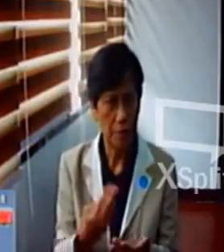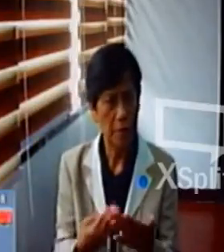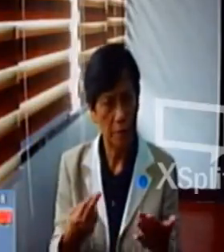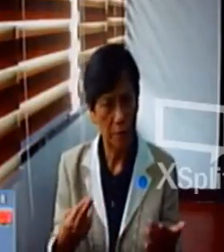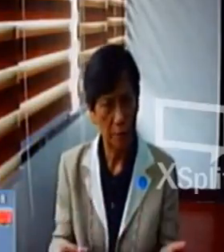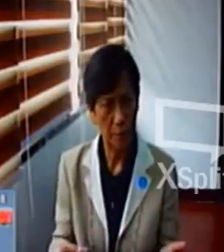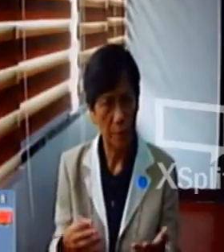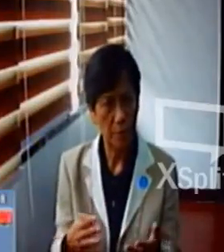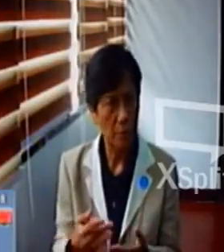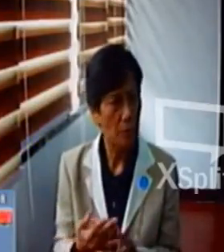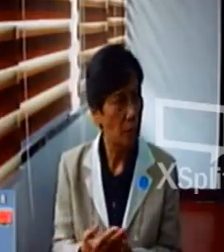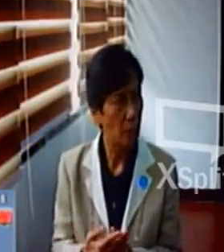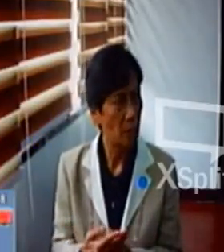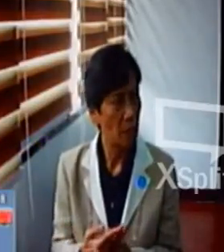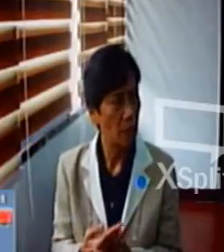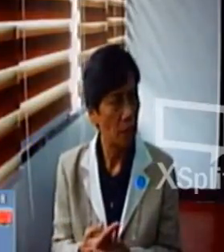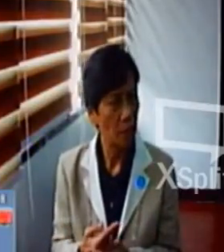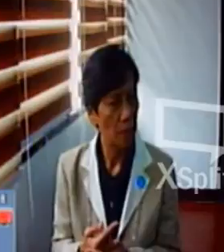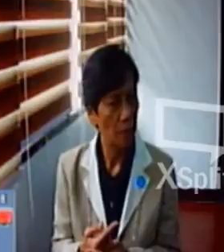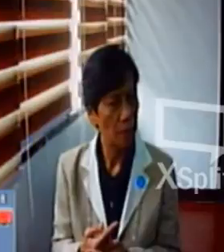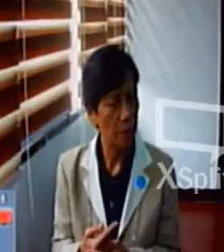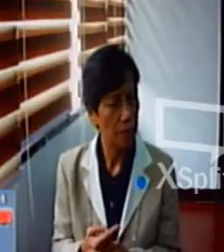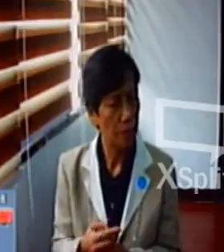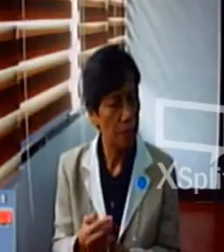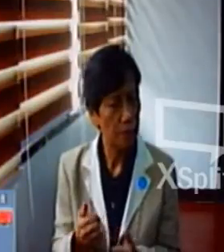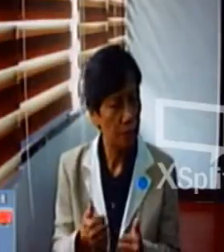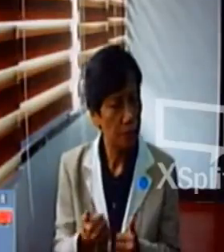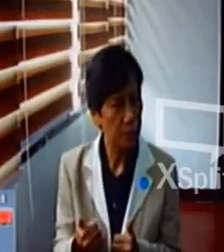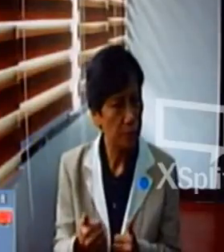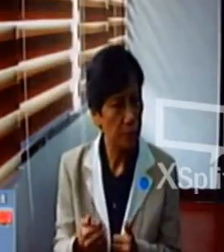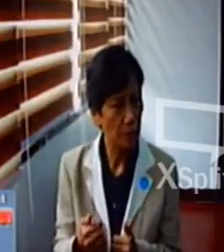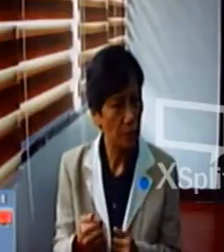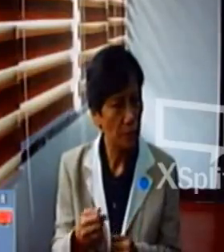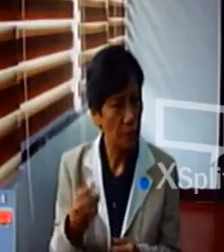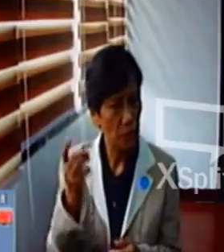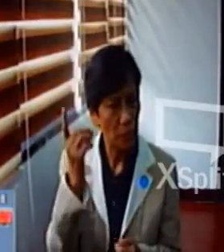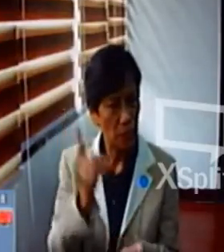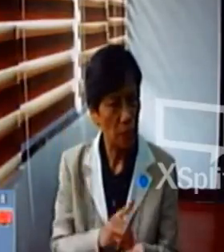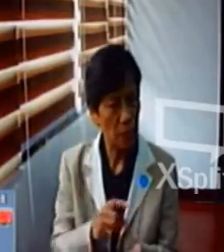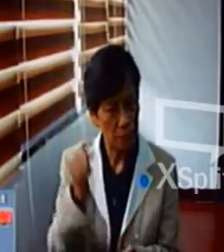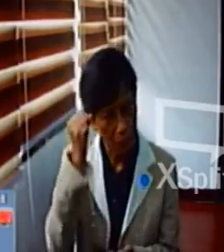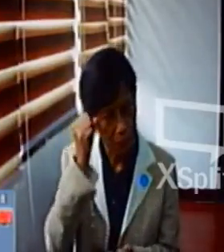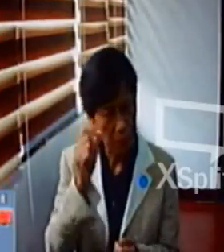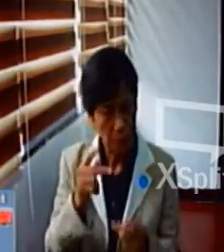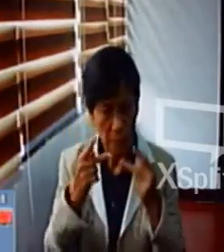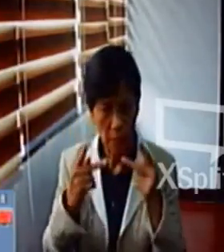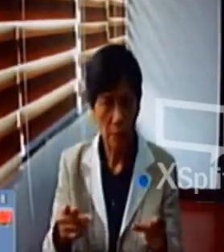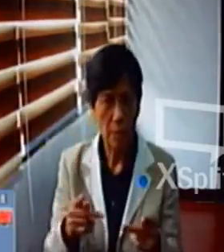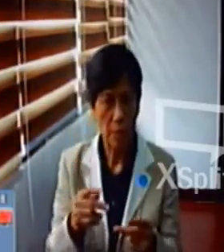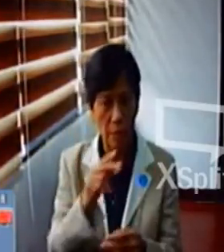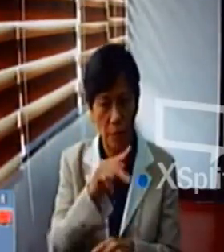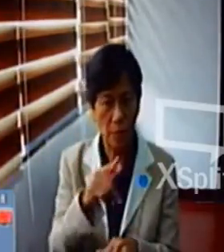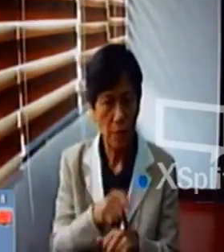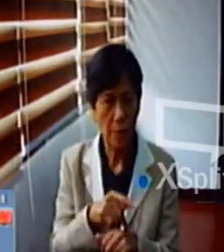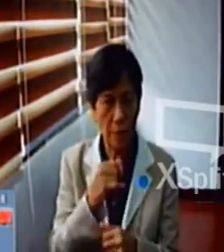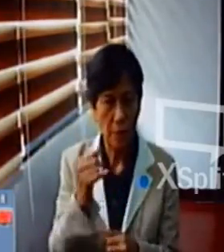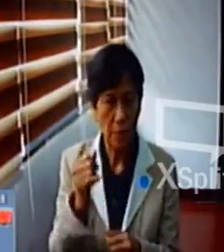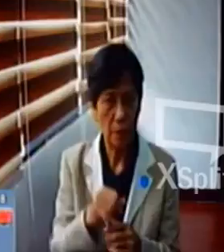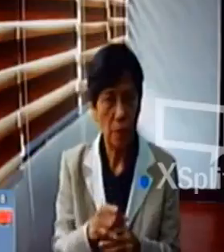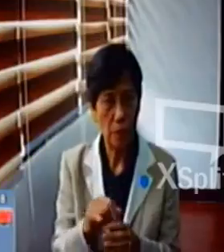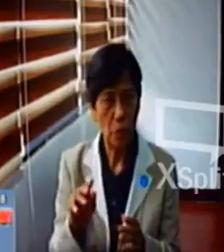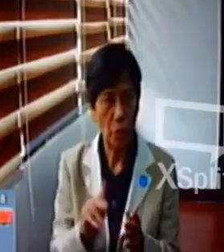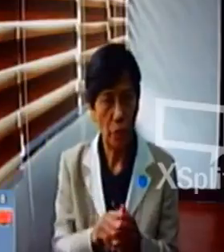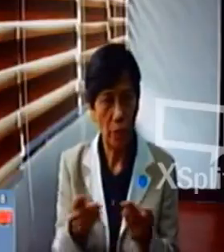by Amor Damatak II and Mujikiwi Santos, published in Philippine Journal of Science, dated